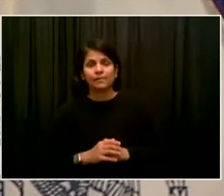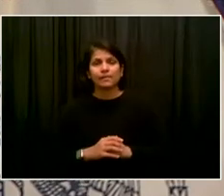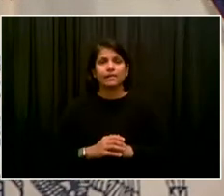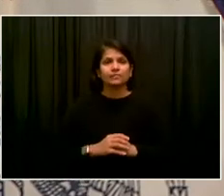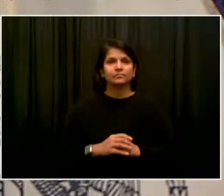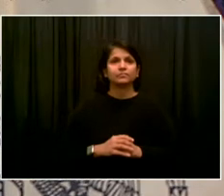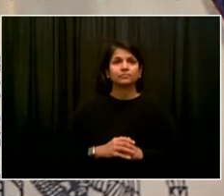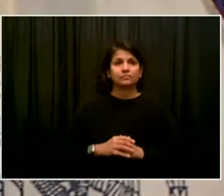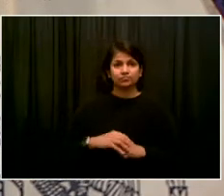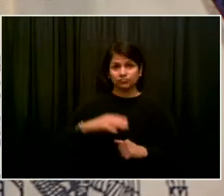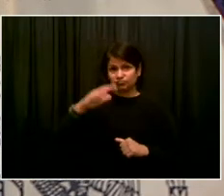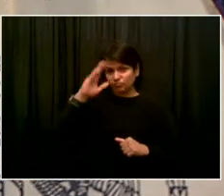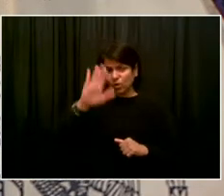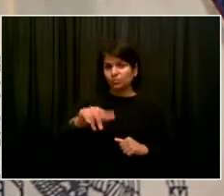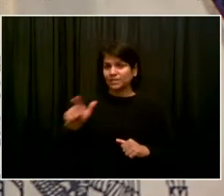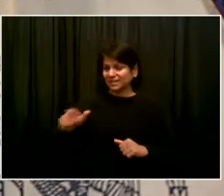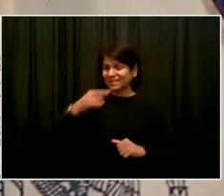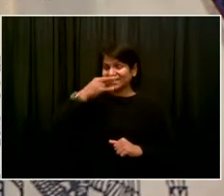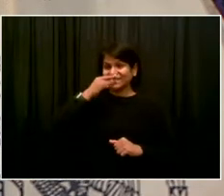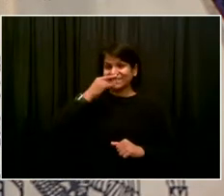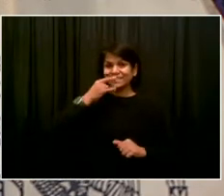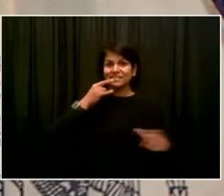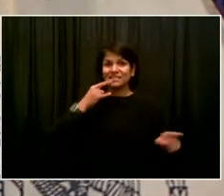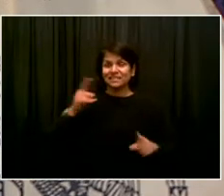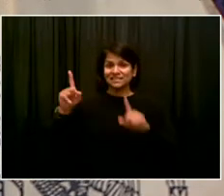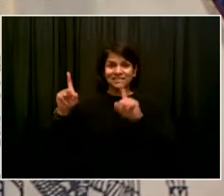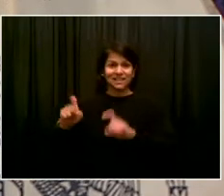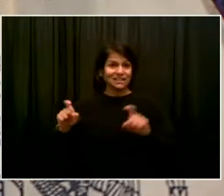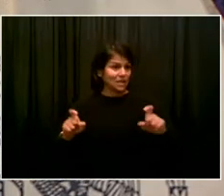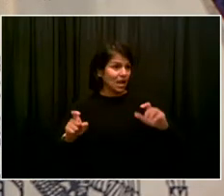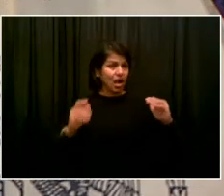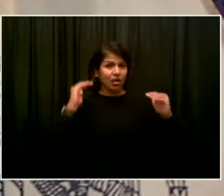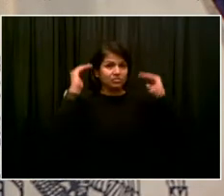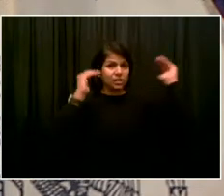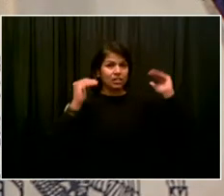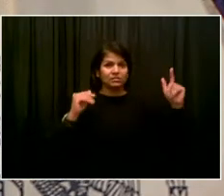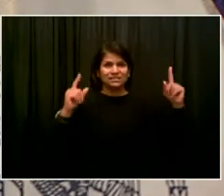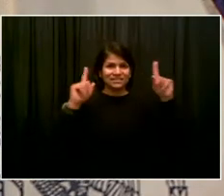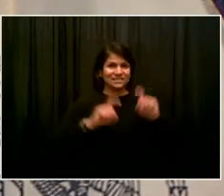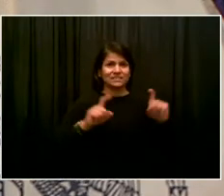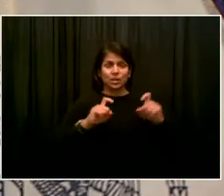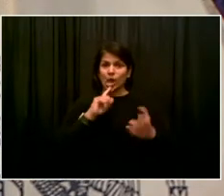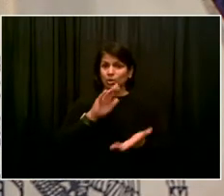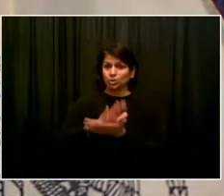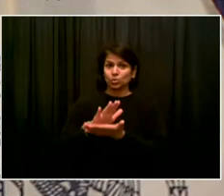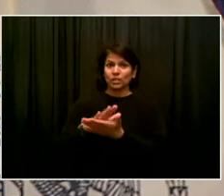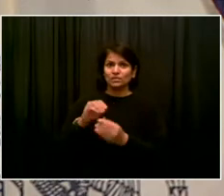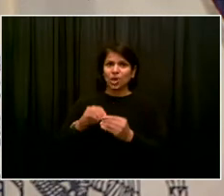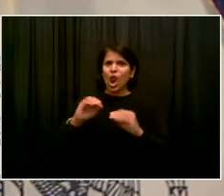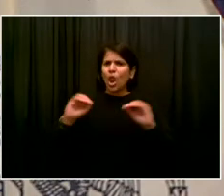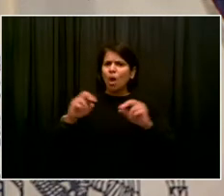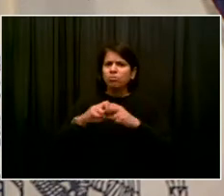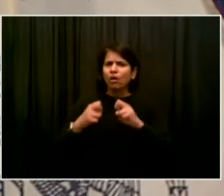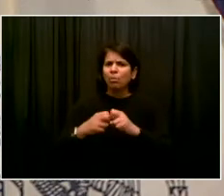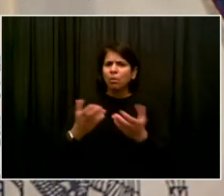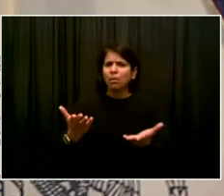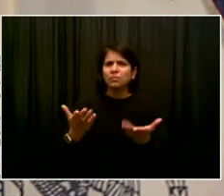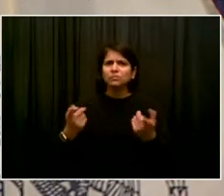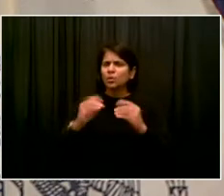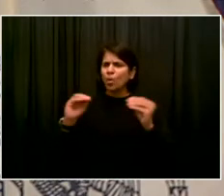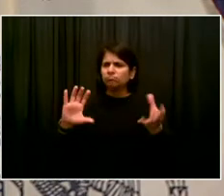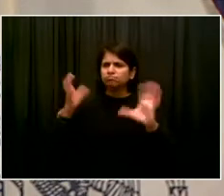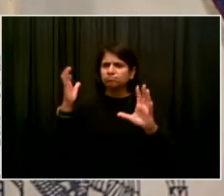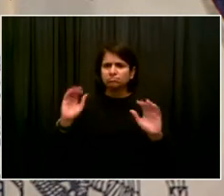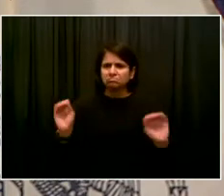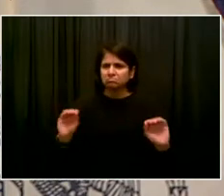we needed to. We just haven't. And again, what's so striking is that the consistency of the results over months and